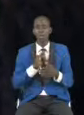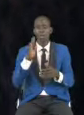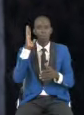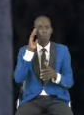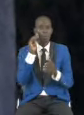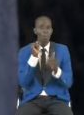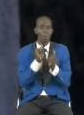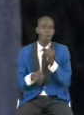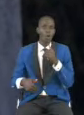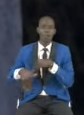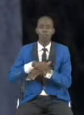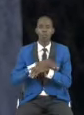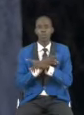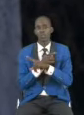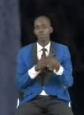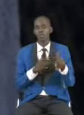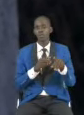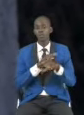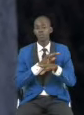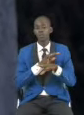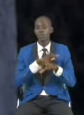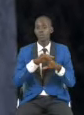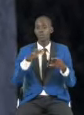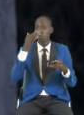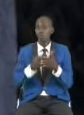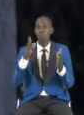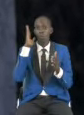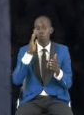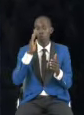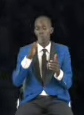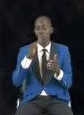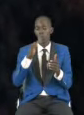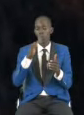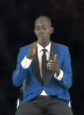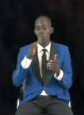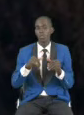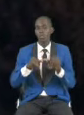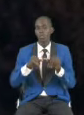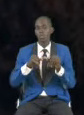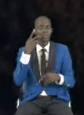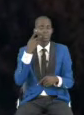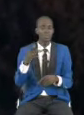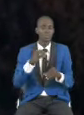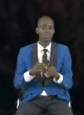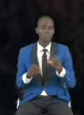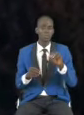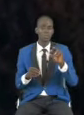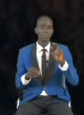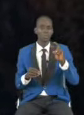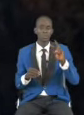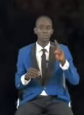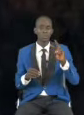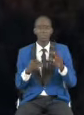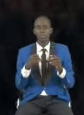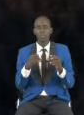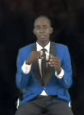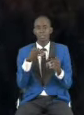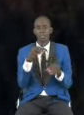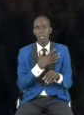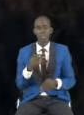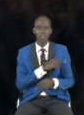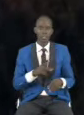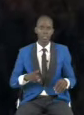still come. Look at 2 Kings chapter 23 and verse 21. And the king